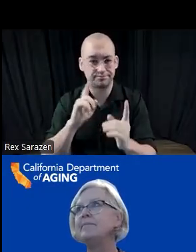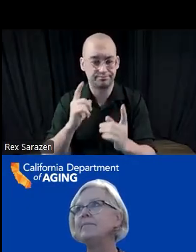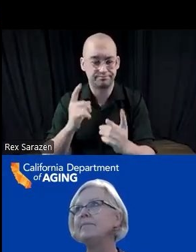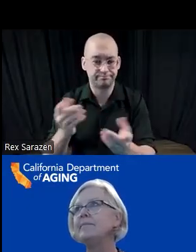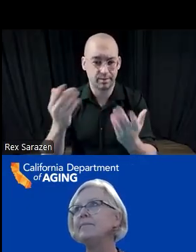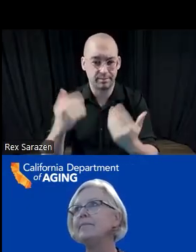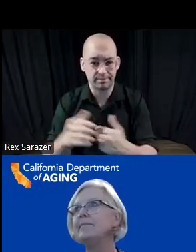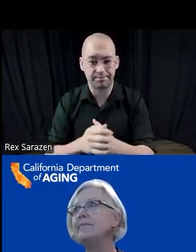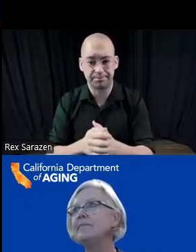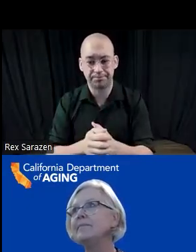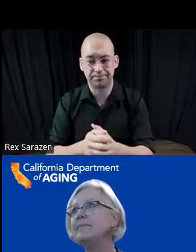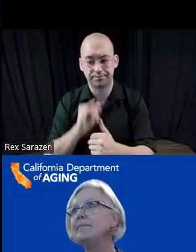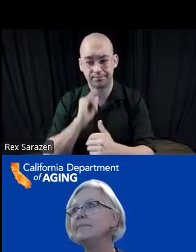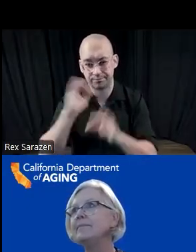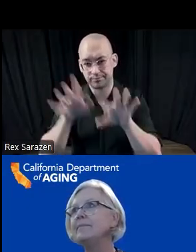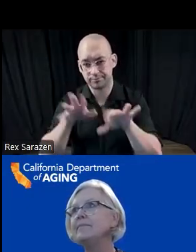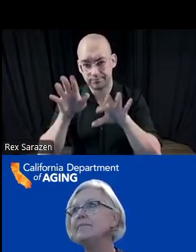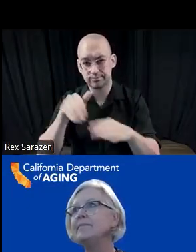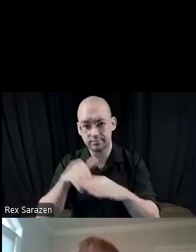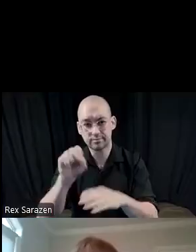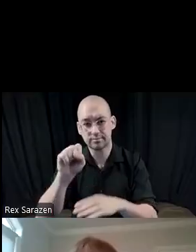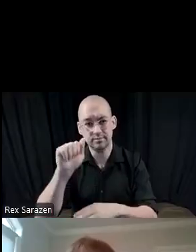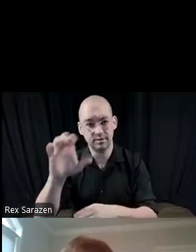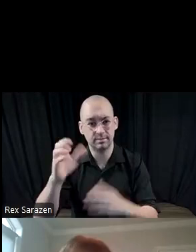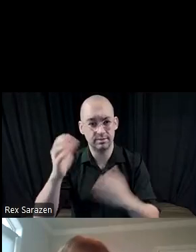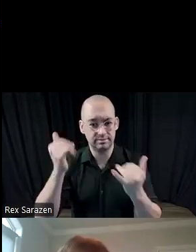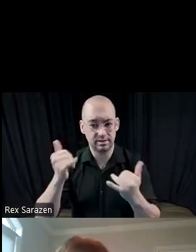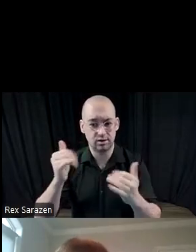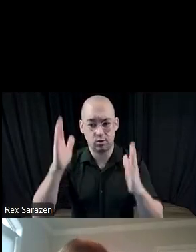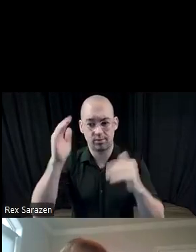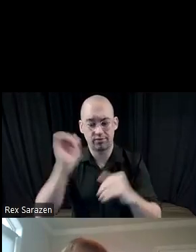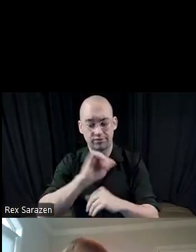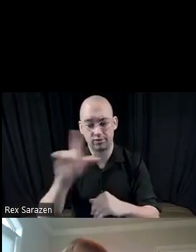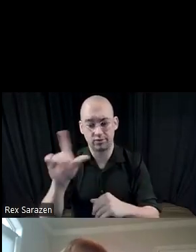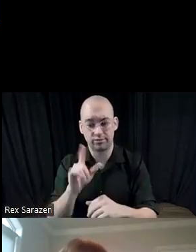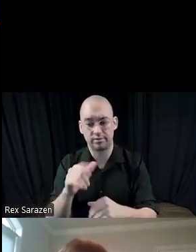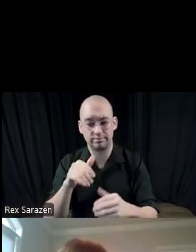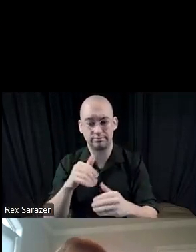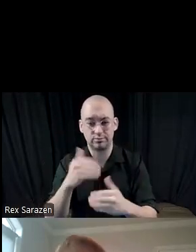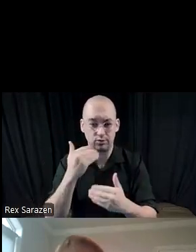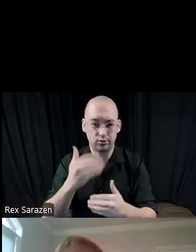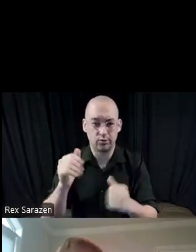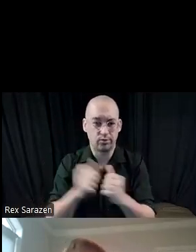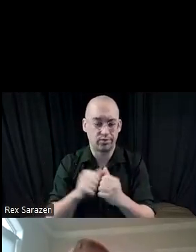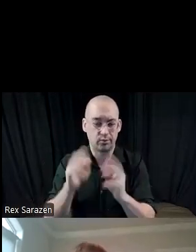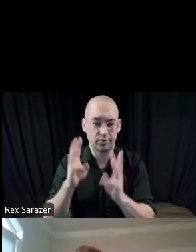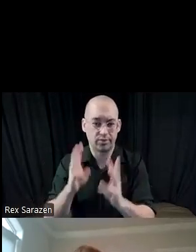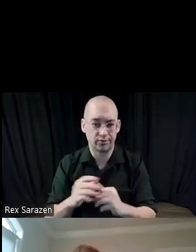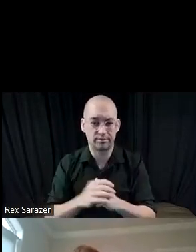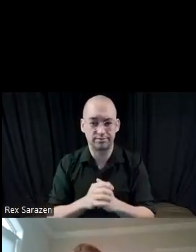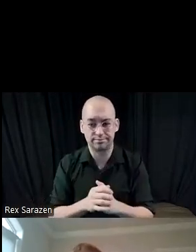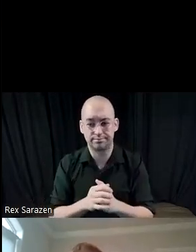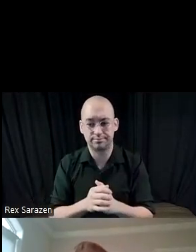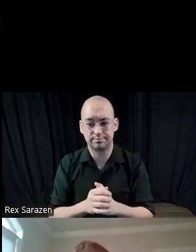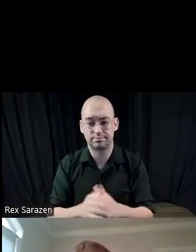quite rainy here in Sacramento this morning, so I hope all of you are well with the weather. And I just want to start by